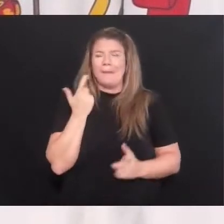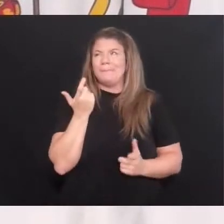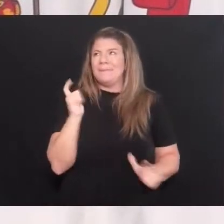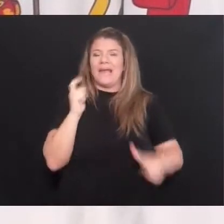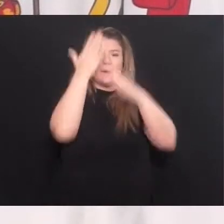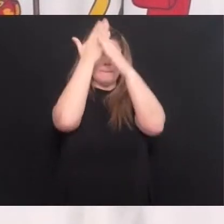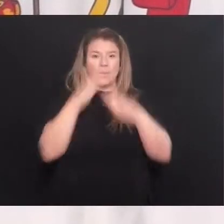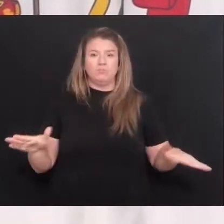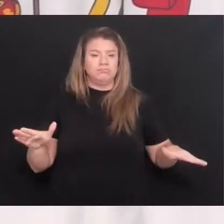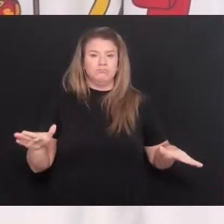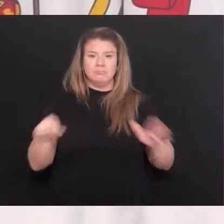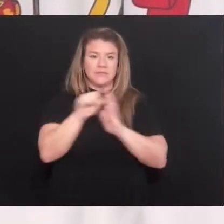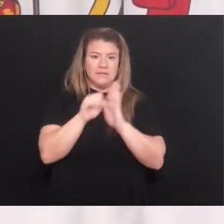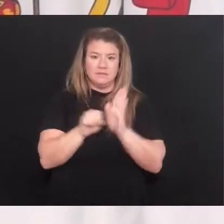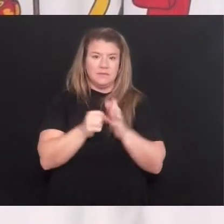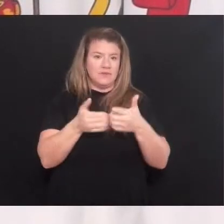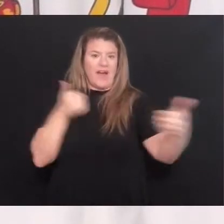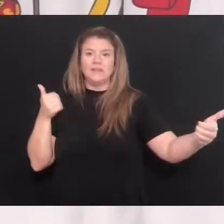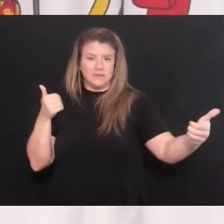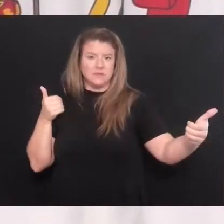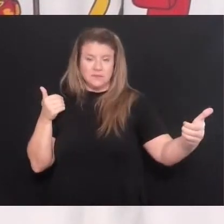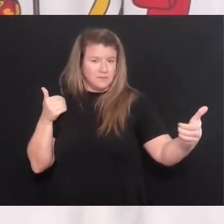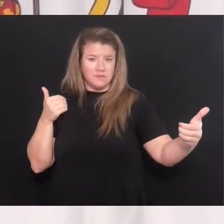this state like you can't imagine.